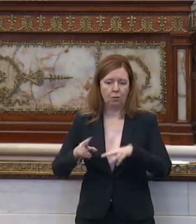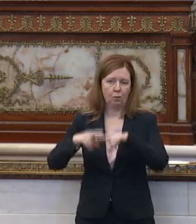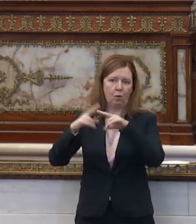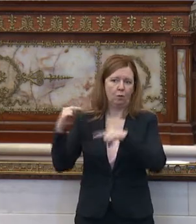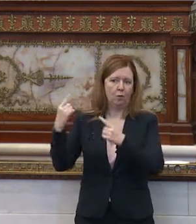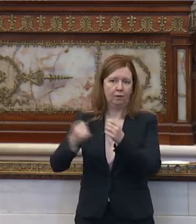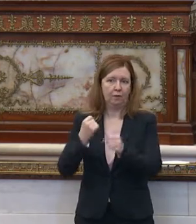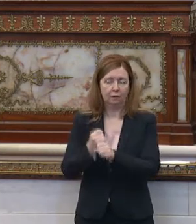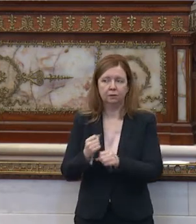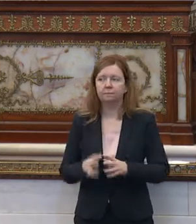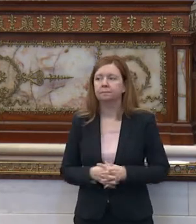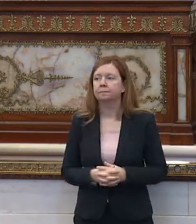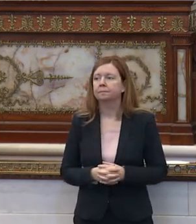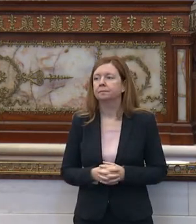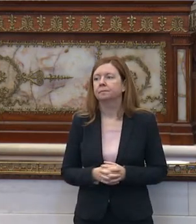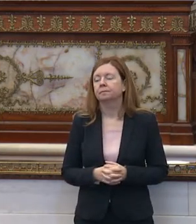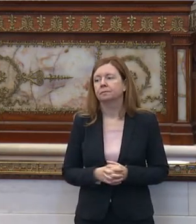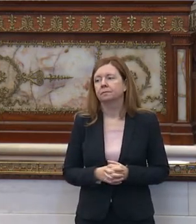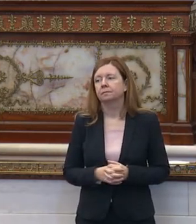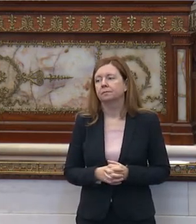years.